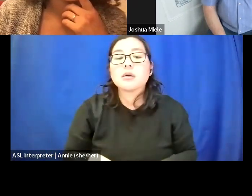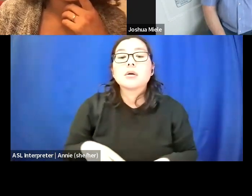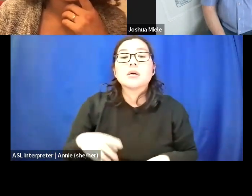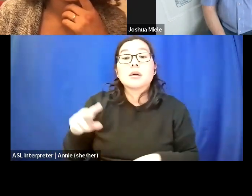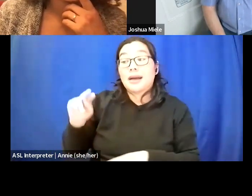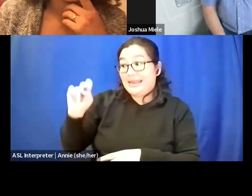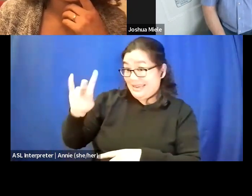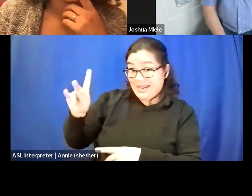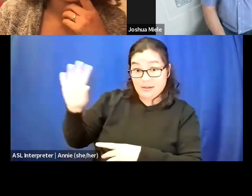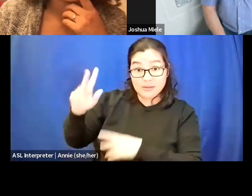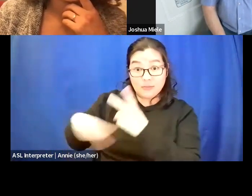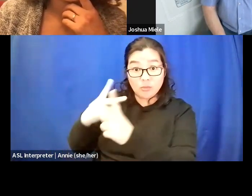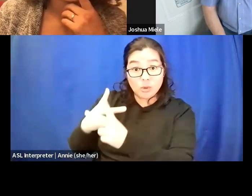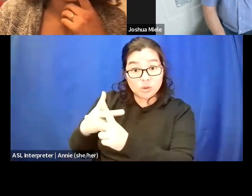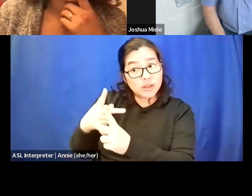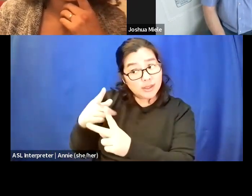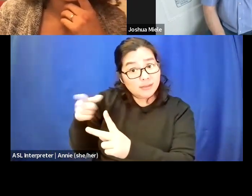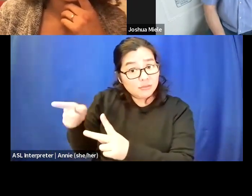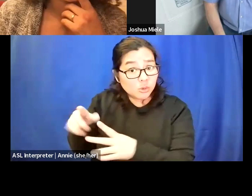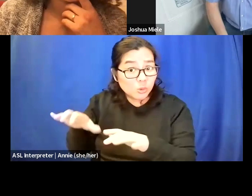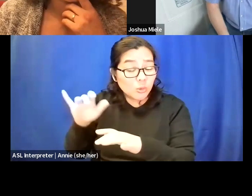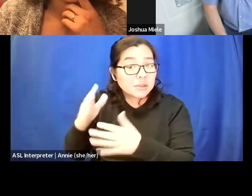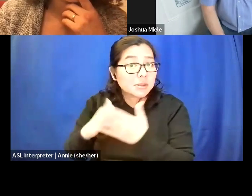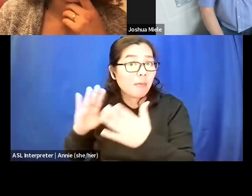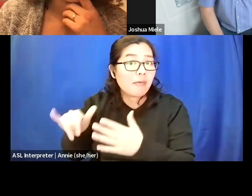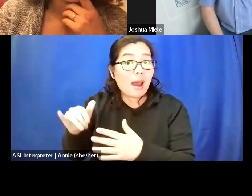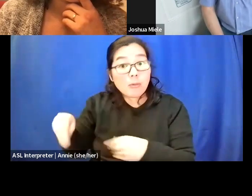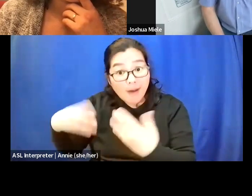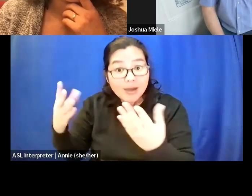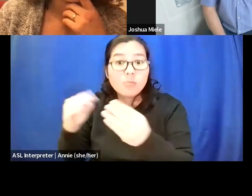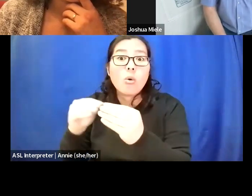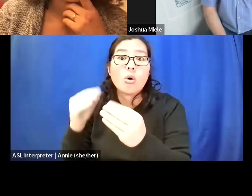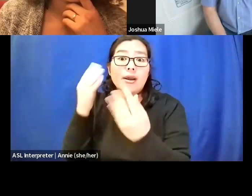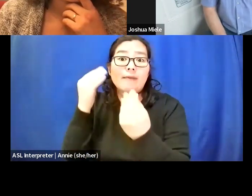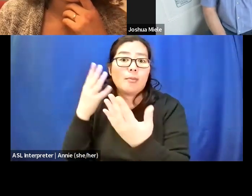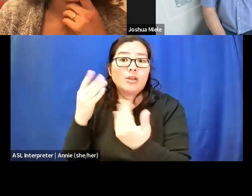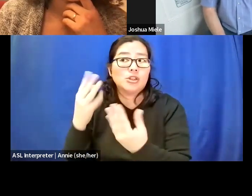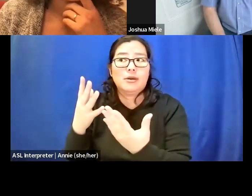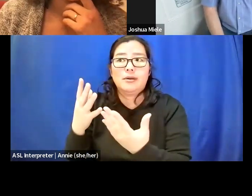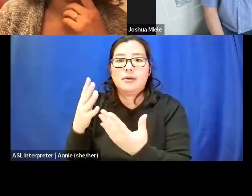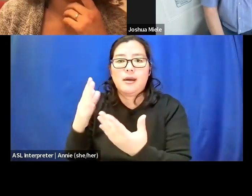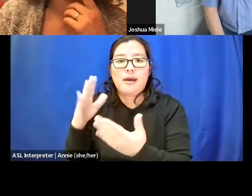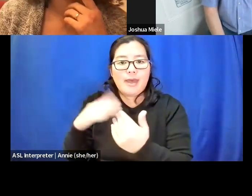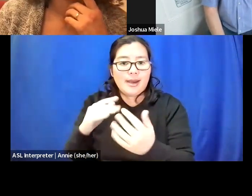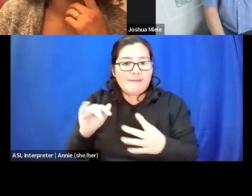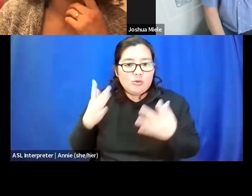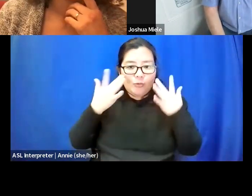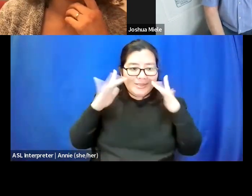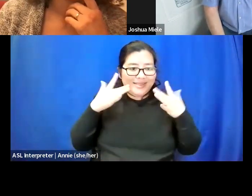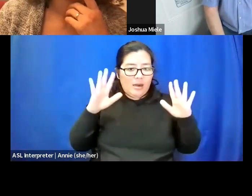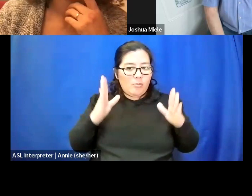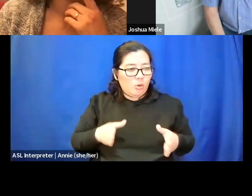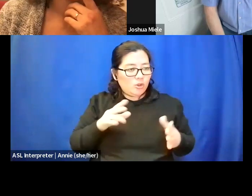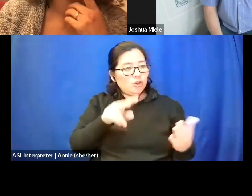version was providing more information than was actually available to the viewer. If I had looked